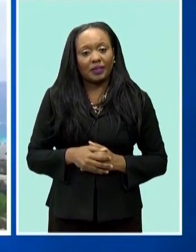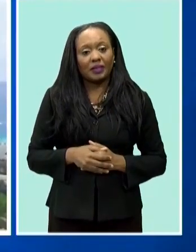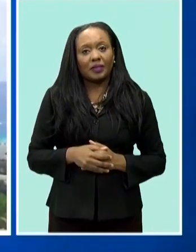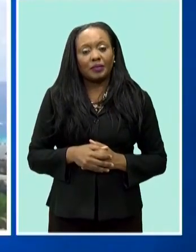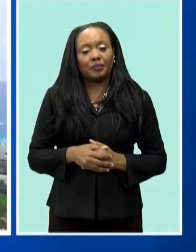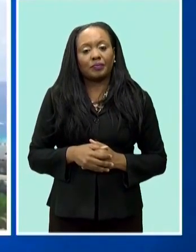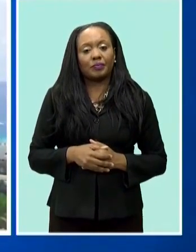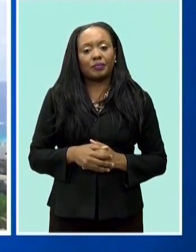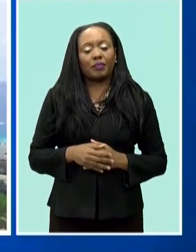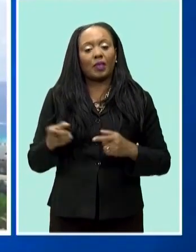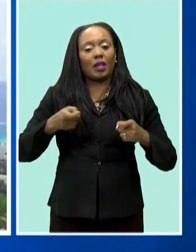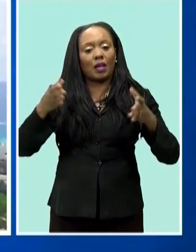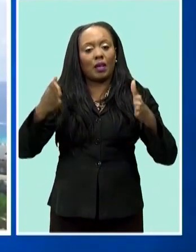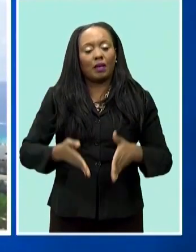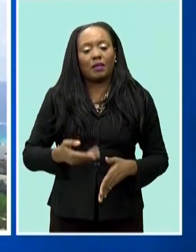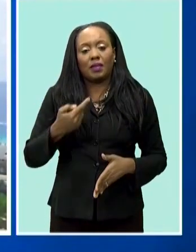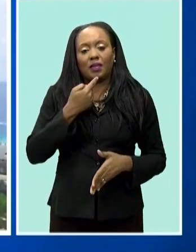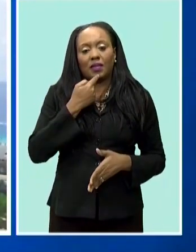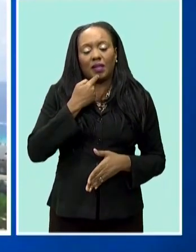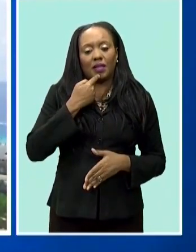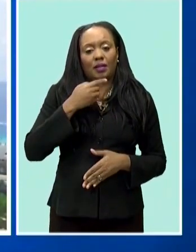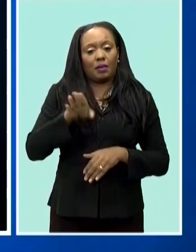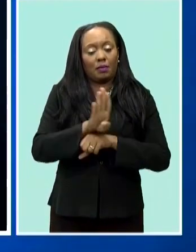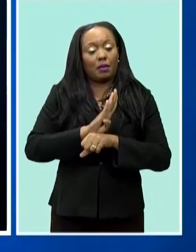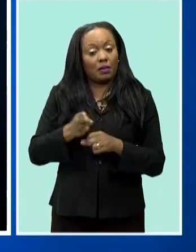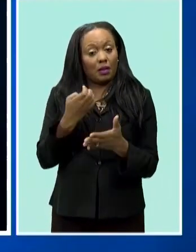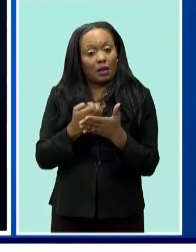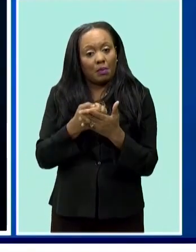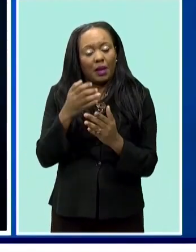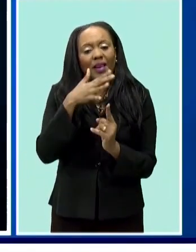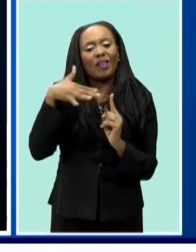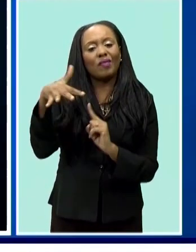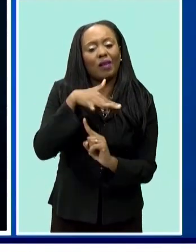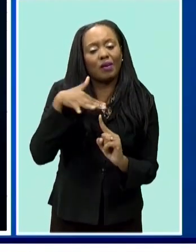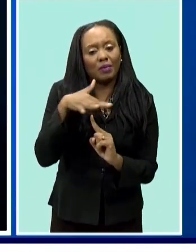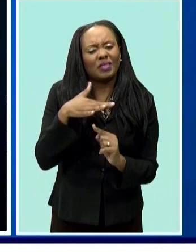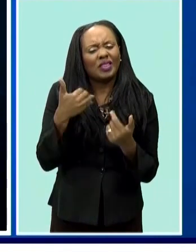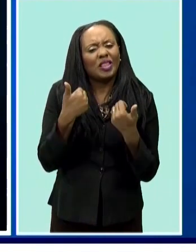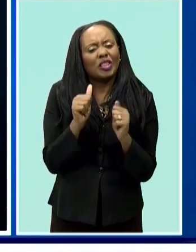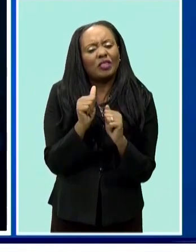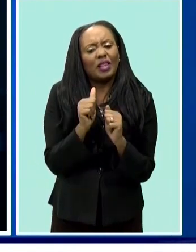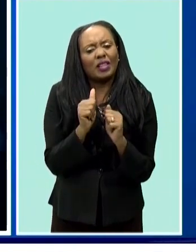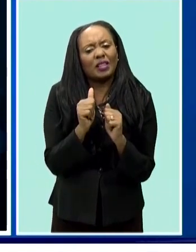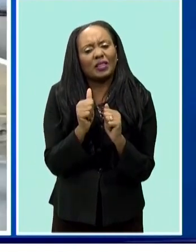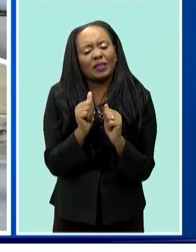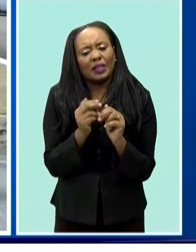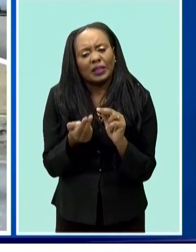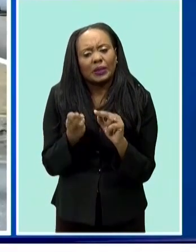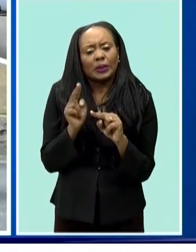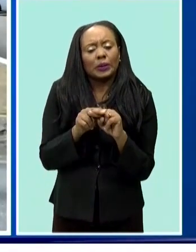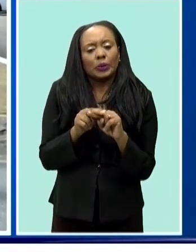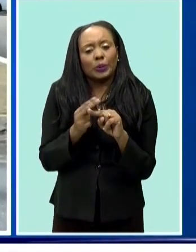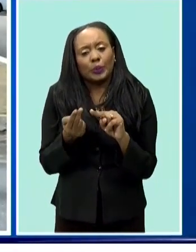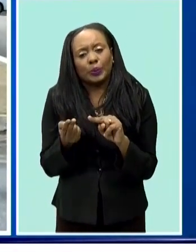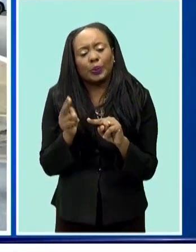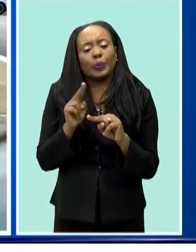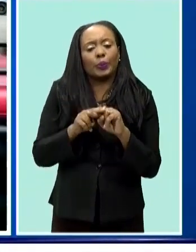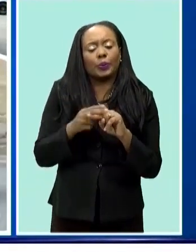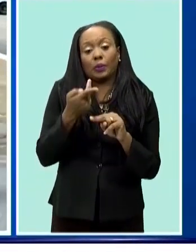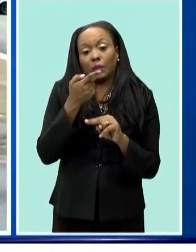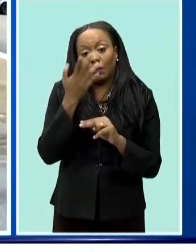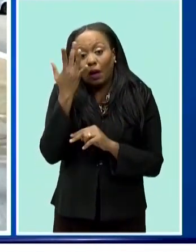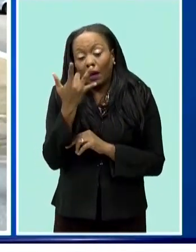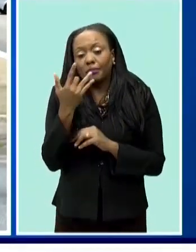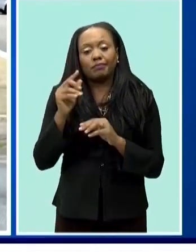Governor Haynes says the island's macroeconomic environment continued to recover during the first quarter of 2019 as government focused